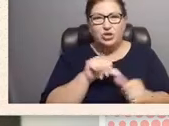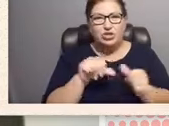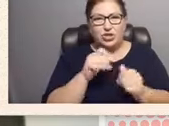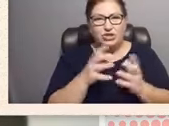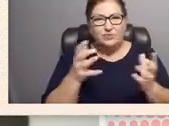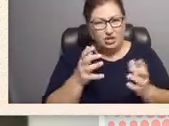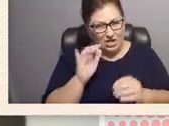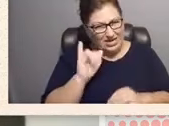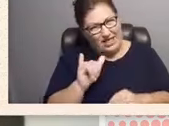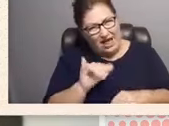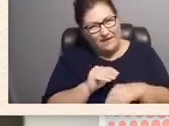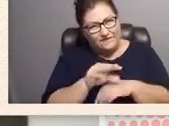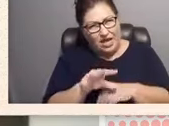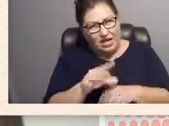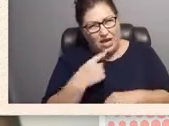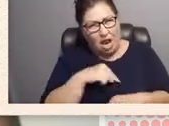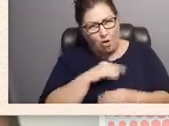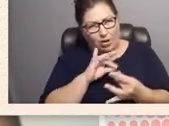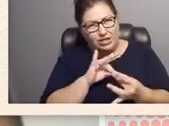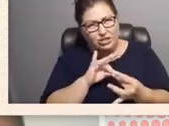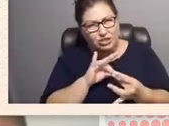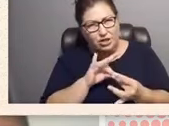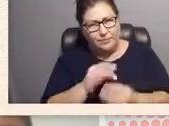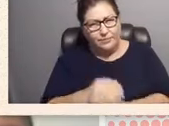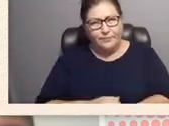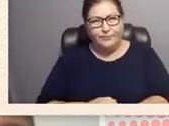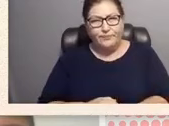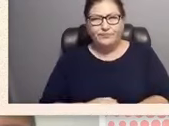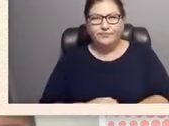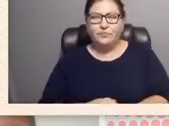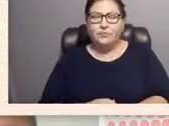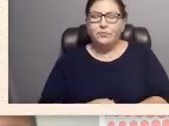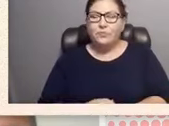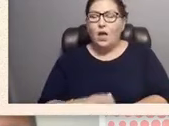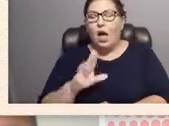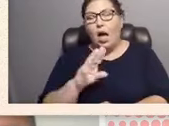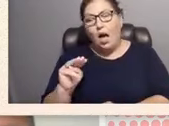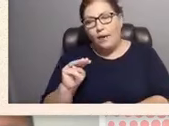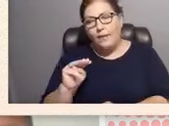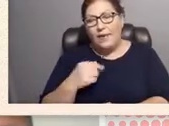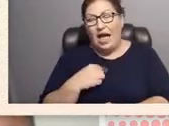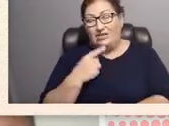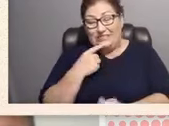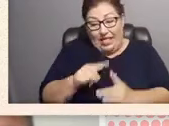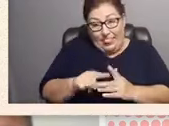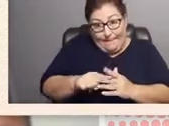affected our relationship in the long run? I would say in the very beginning that